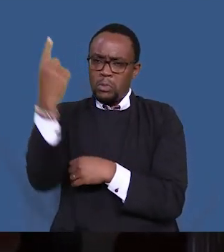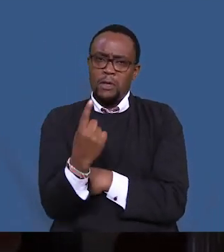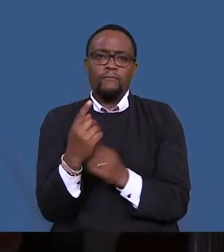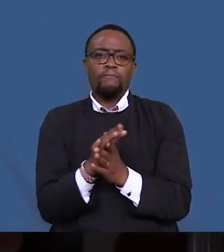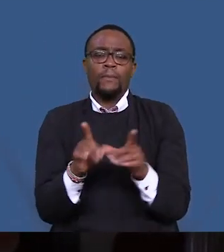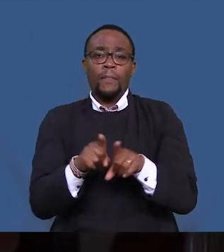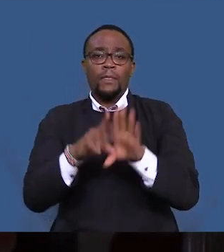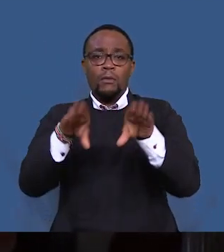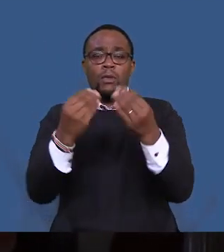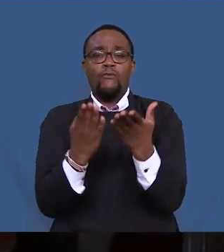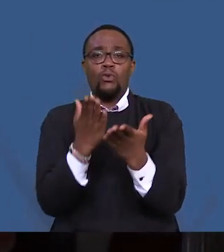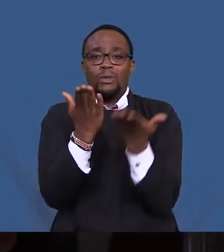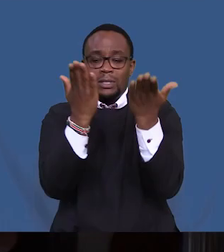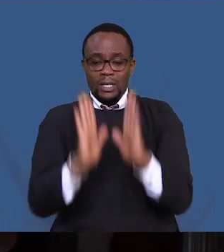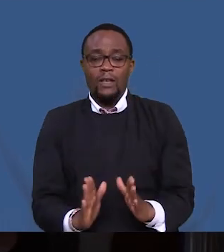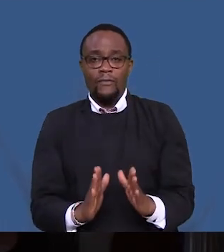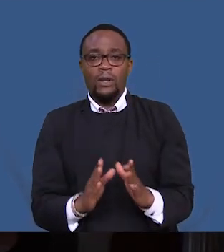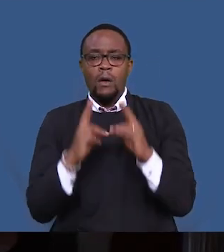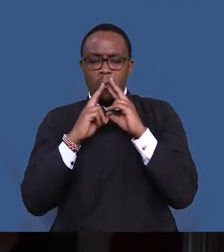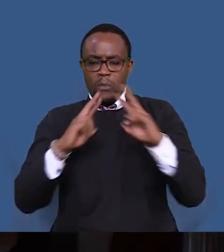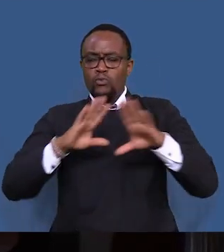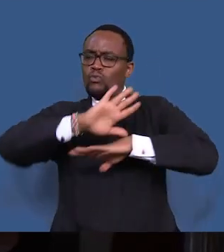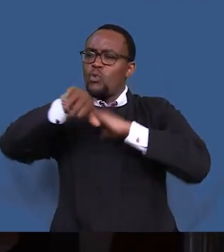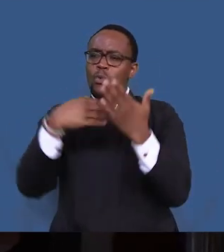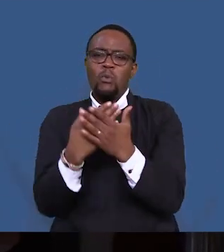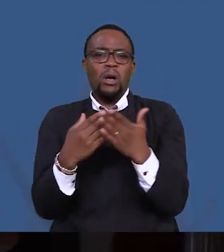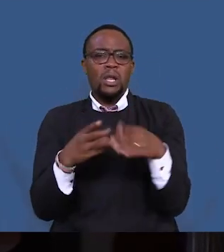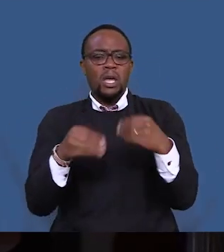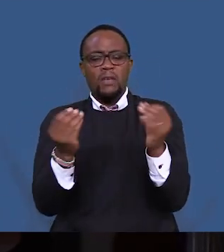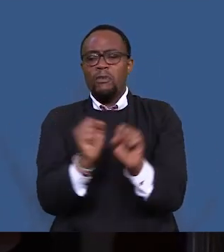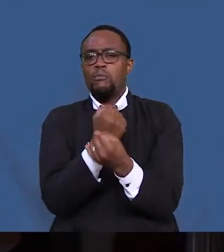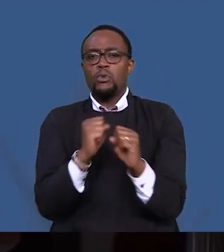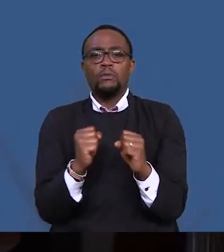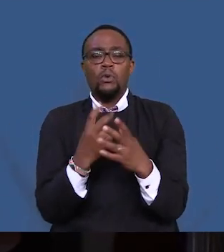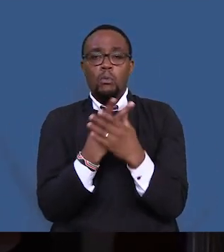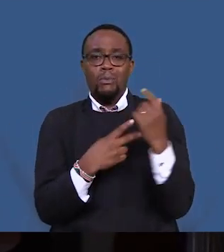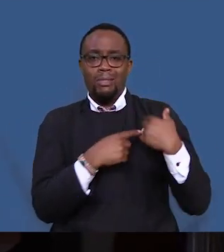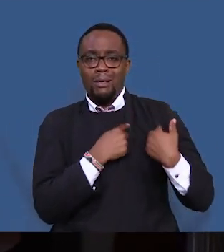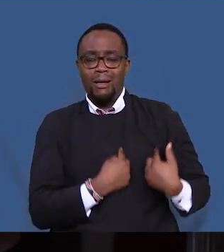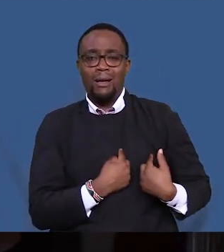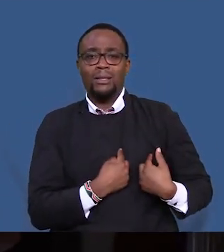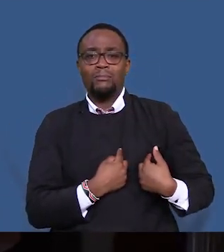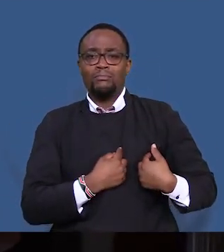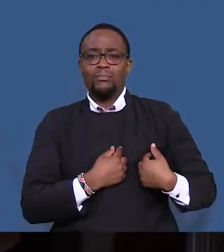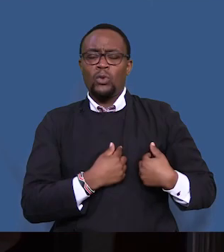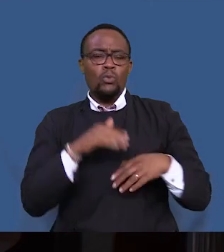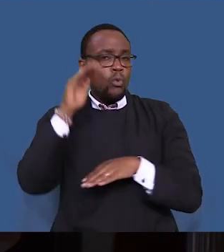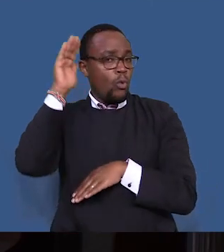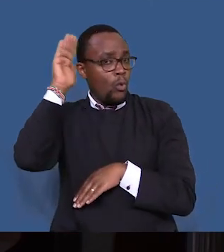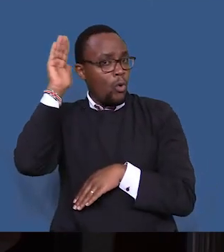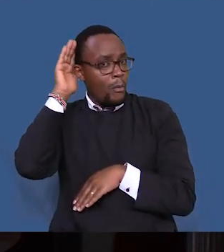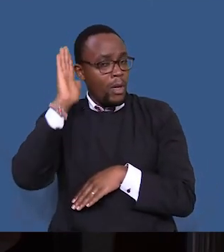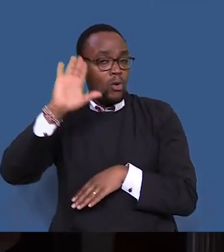give unto thy servants that peace which the world cannot give, that both our hearts may be set to obey